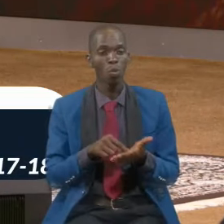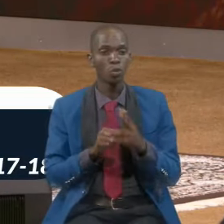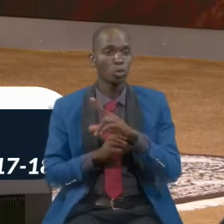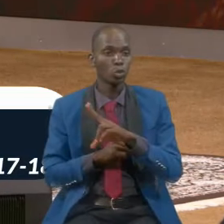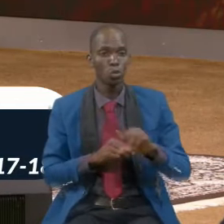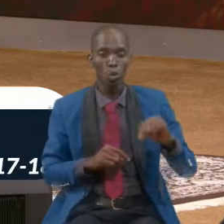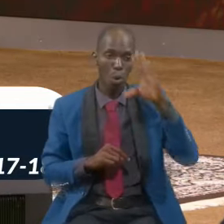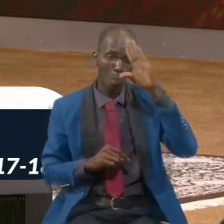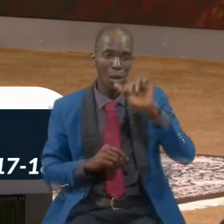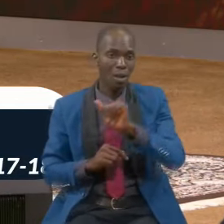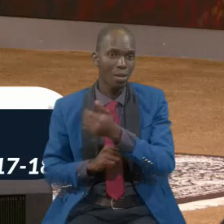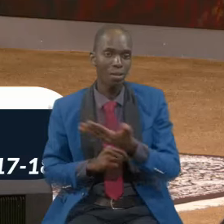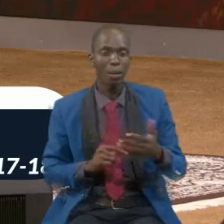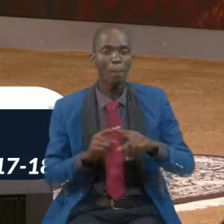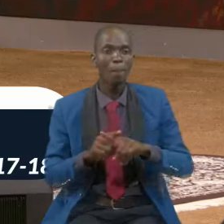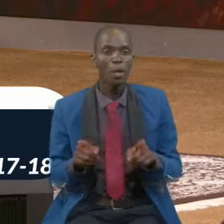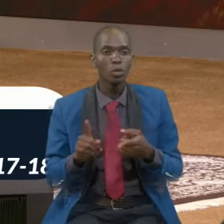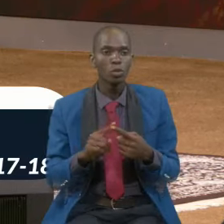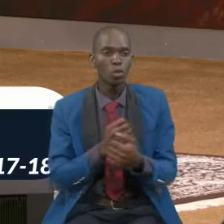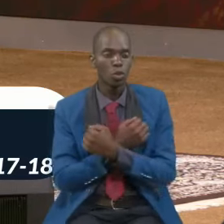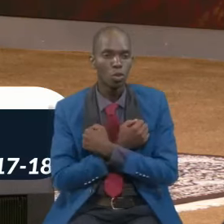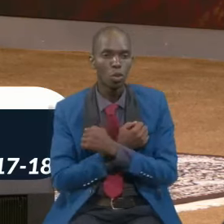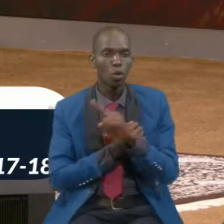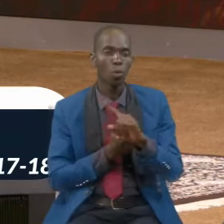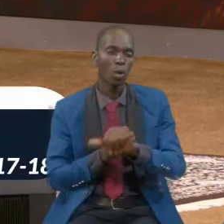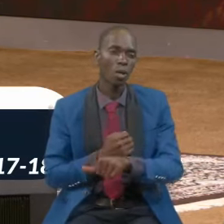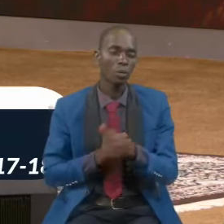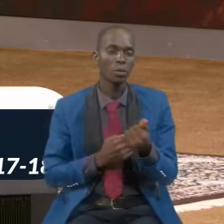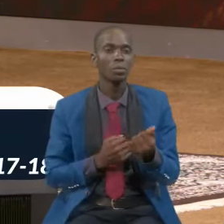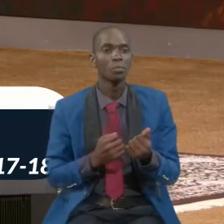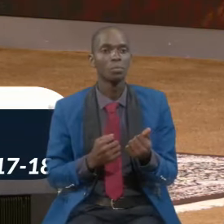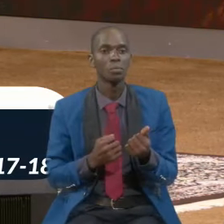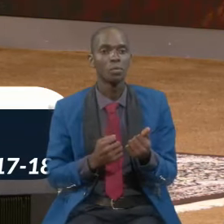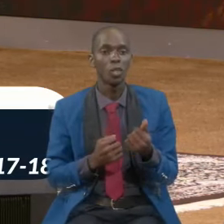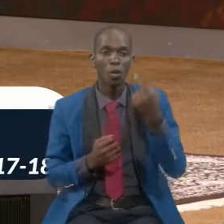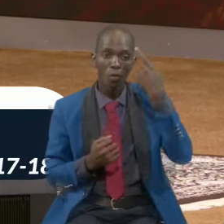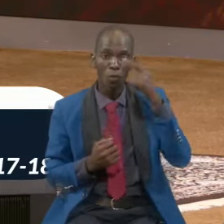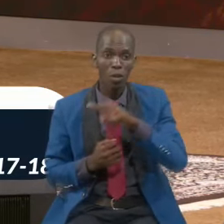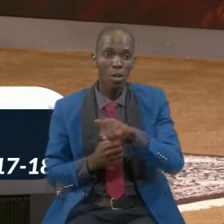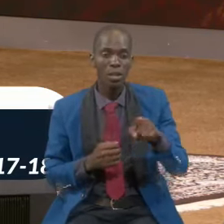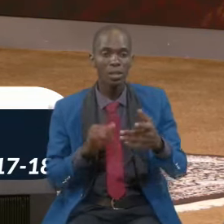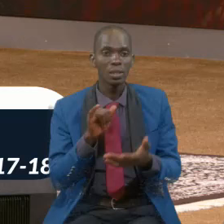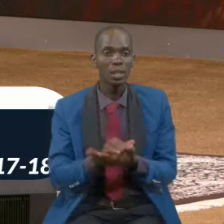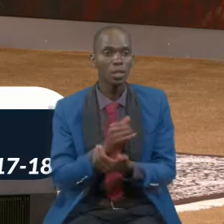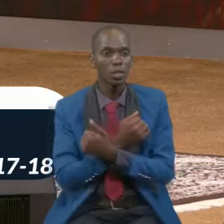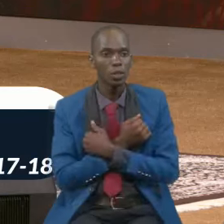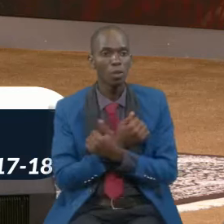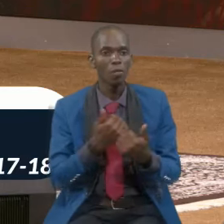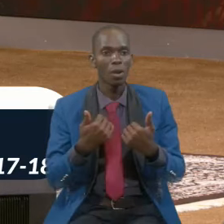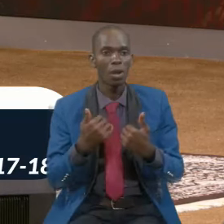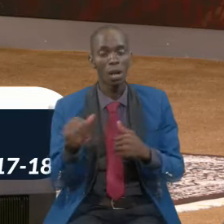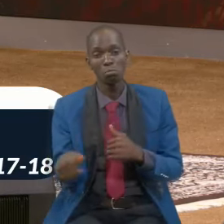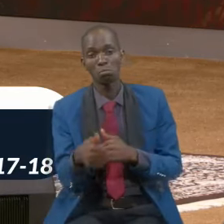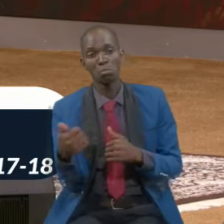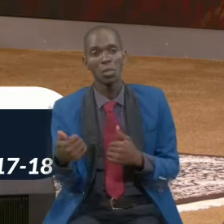anything but to love one another. For he that loveth